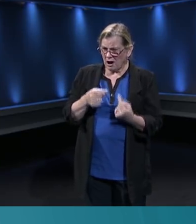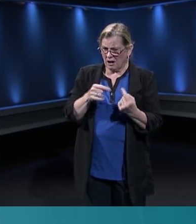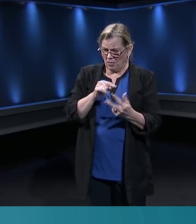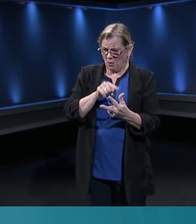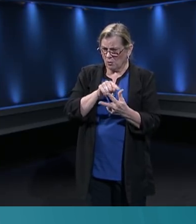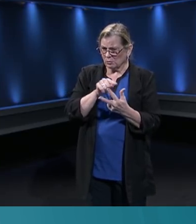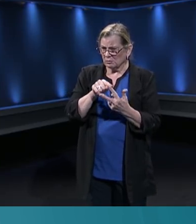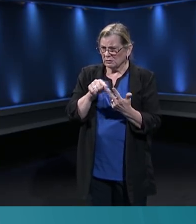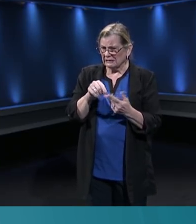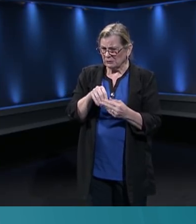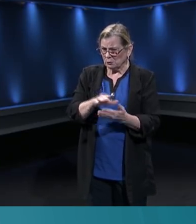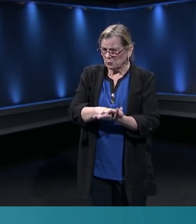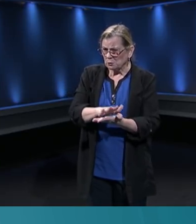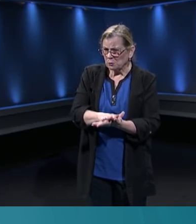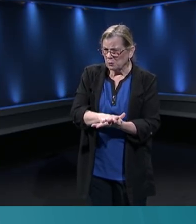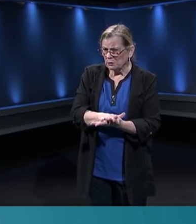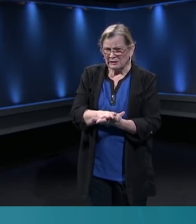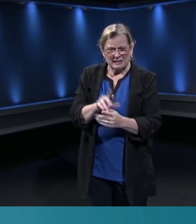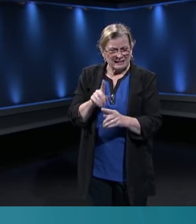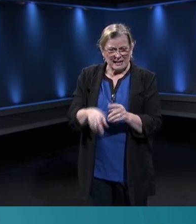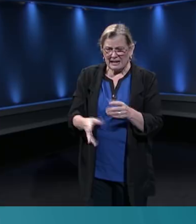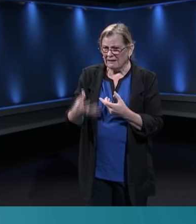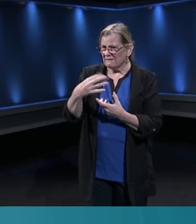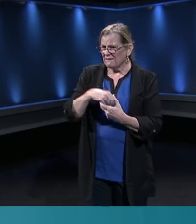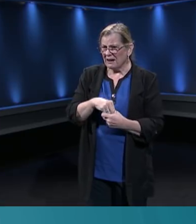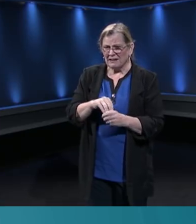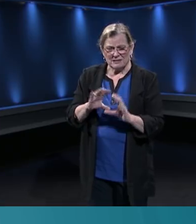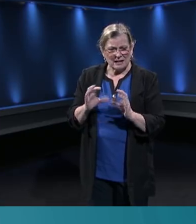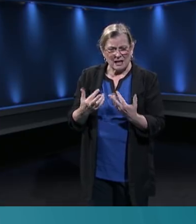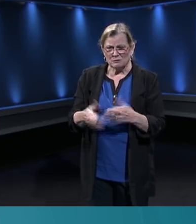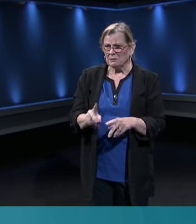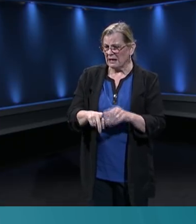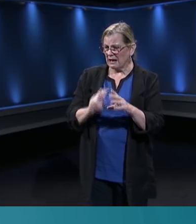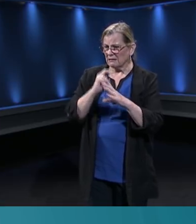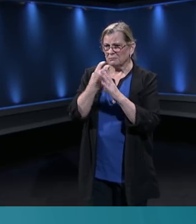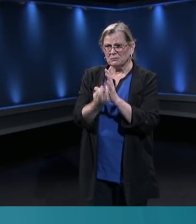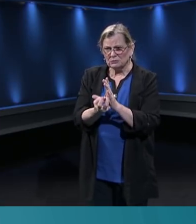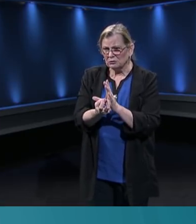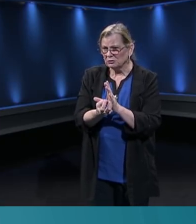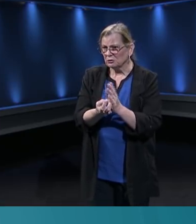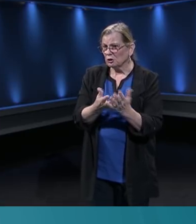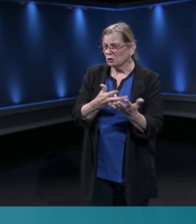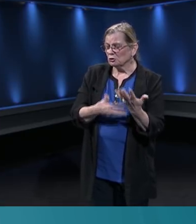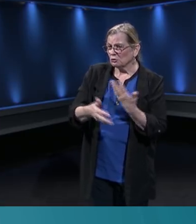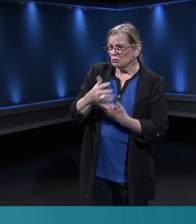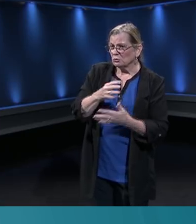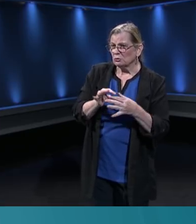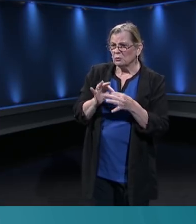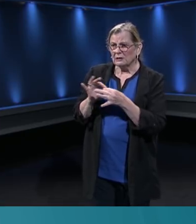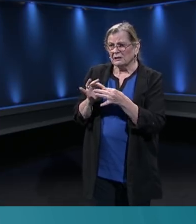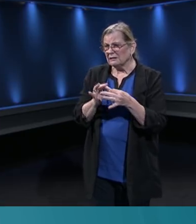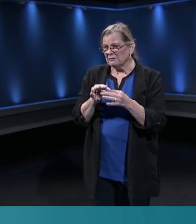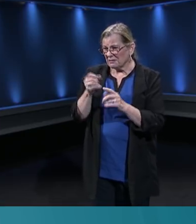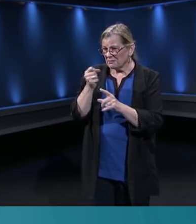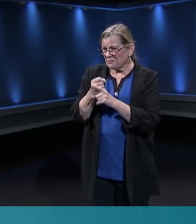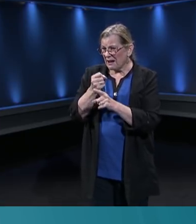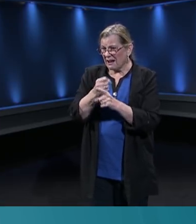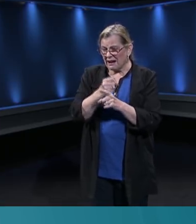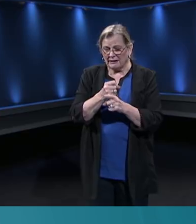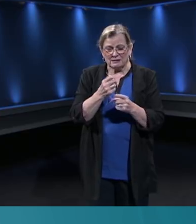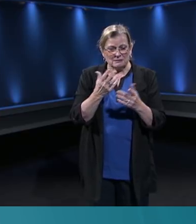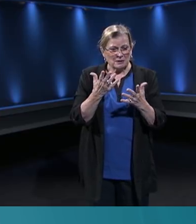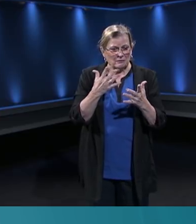really struggling to stay engaged? Are their social relationships, even from a distance, being impacted? Are they withdrawing